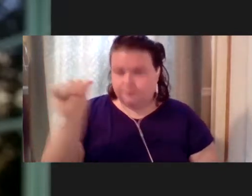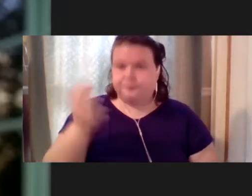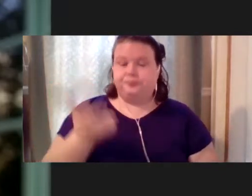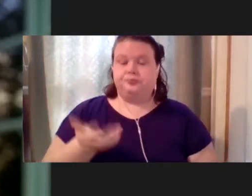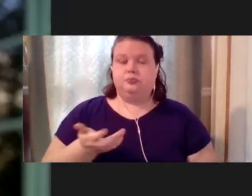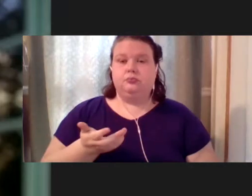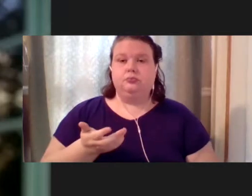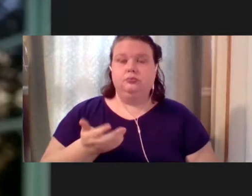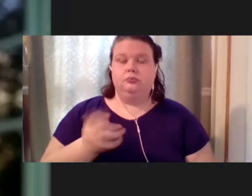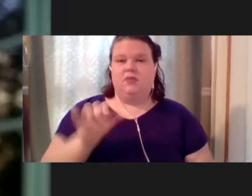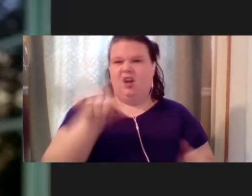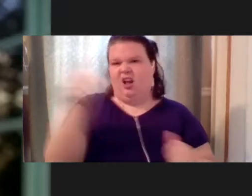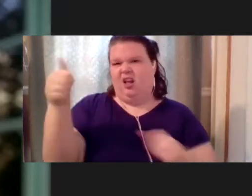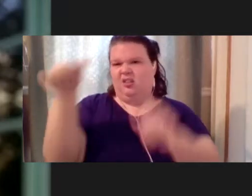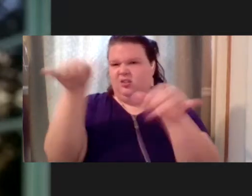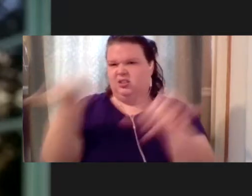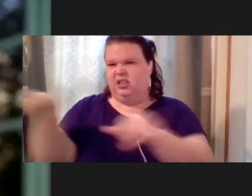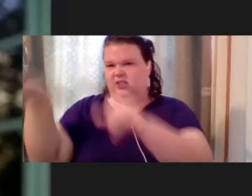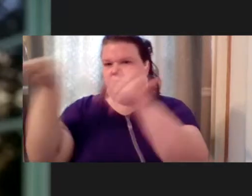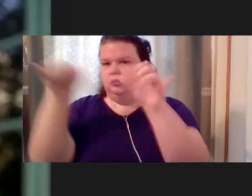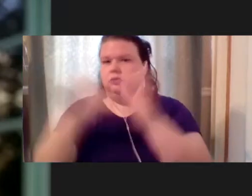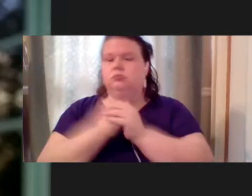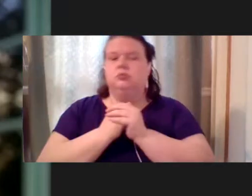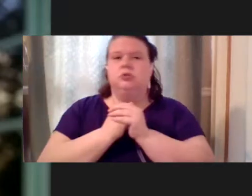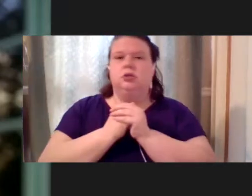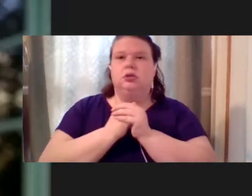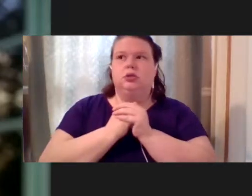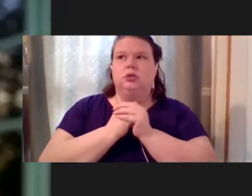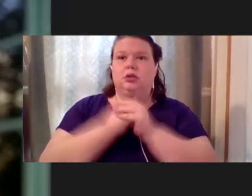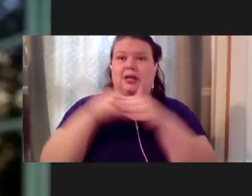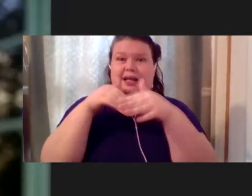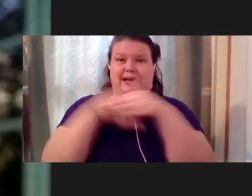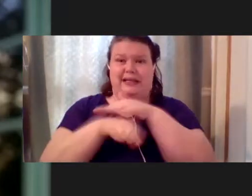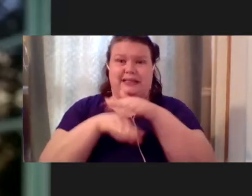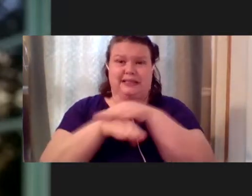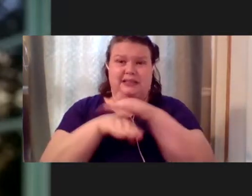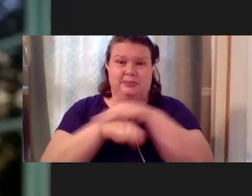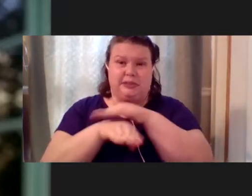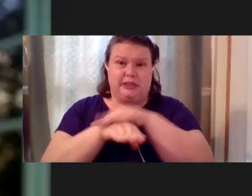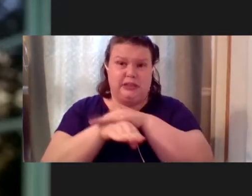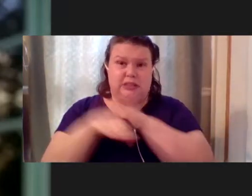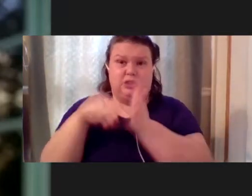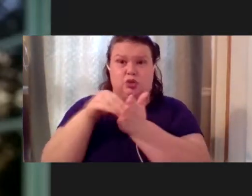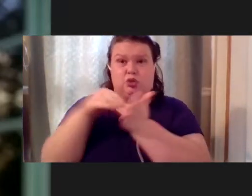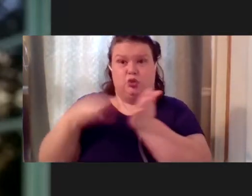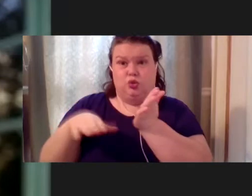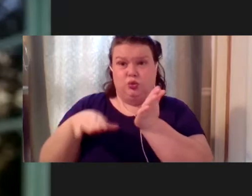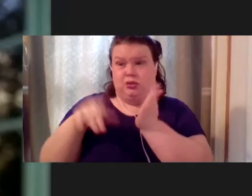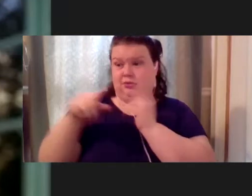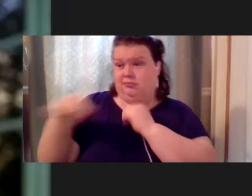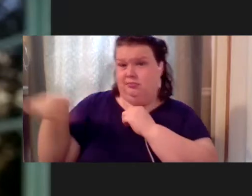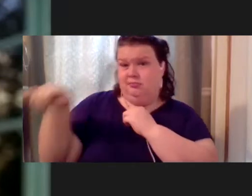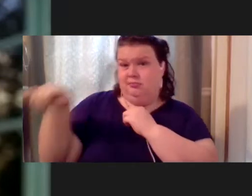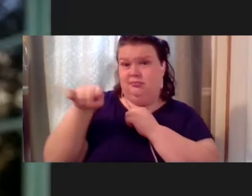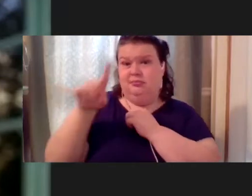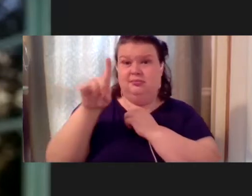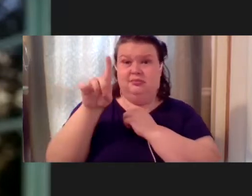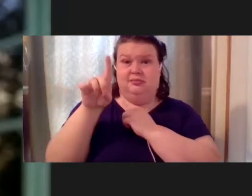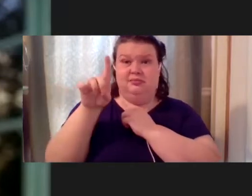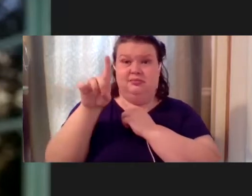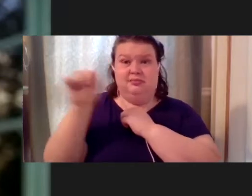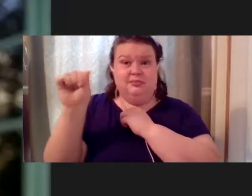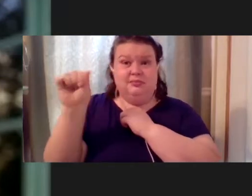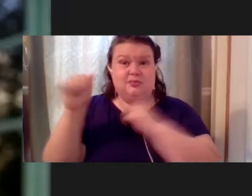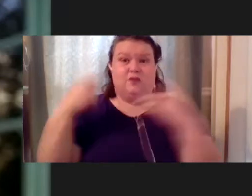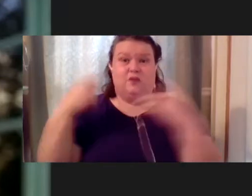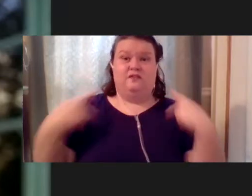level of accessibility for students that may have some type of a physical